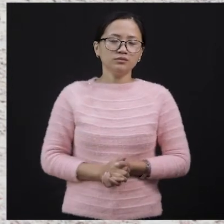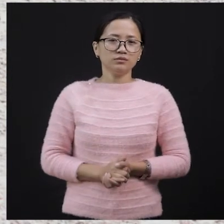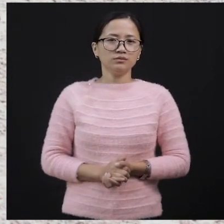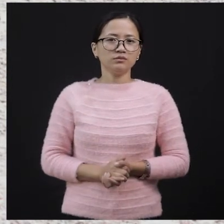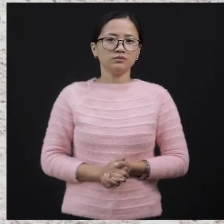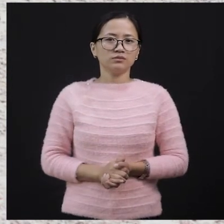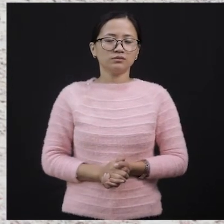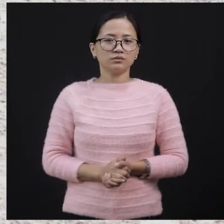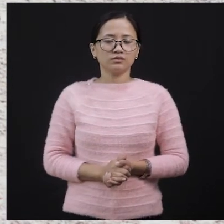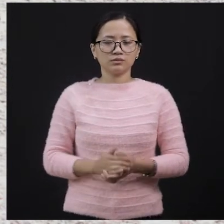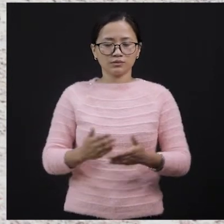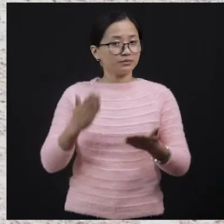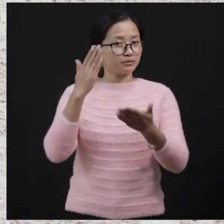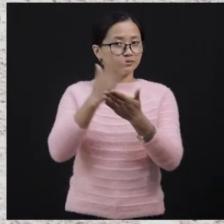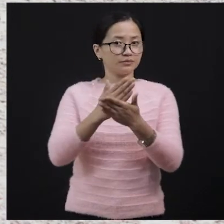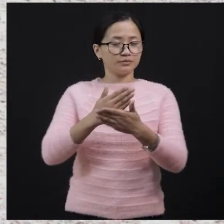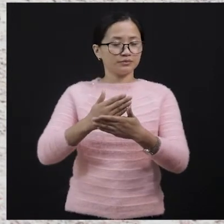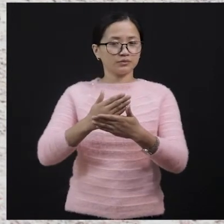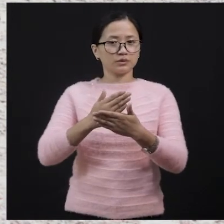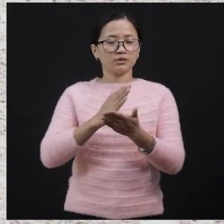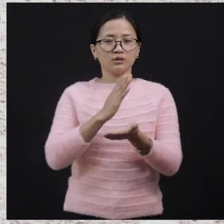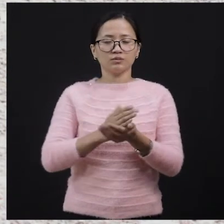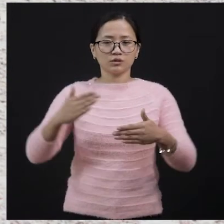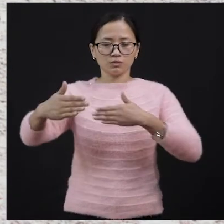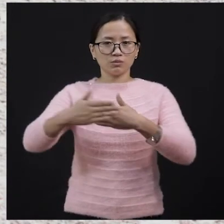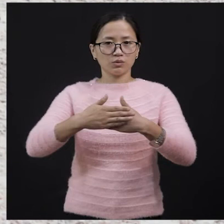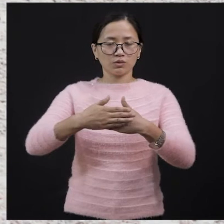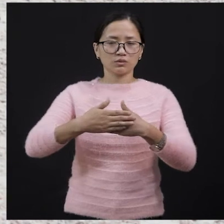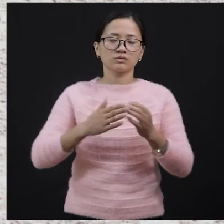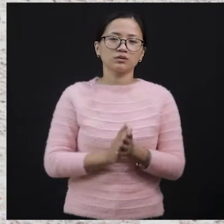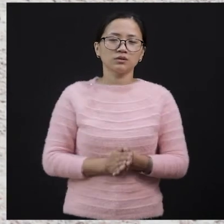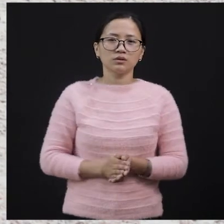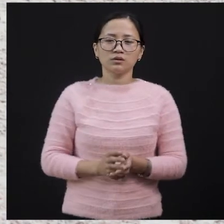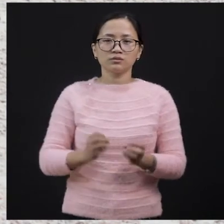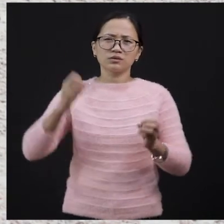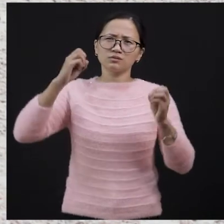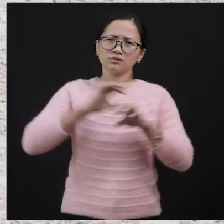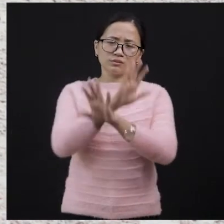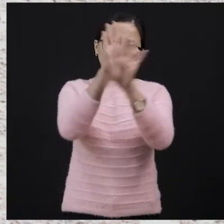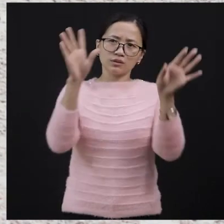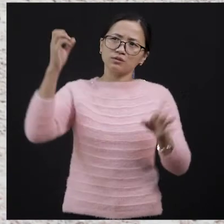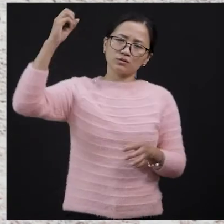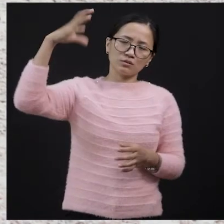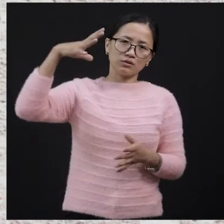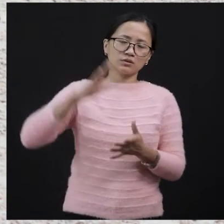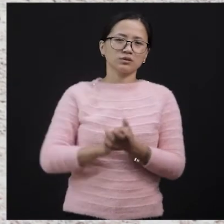when an object blocks the light which is traveling in a straight line, a shadow is